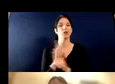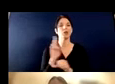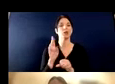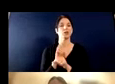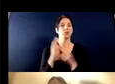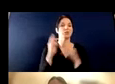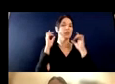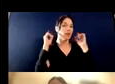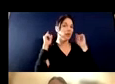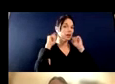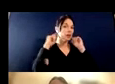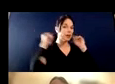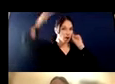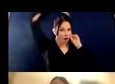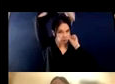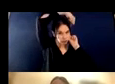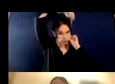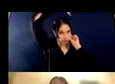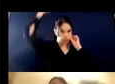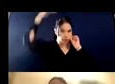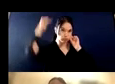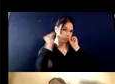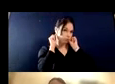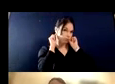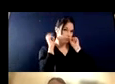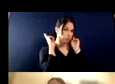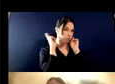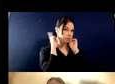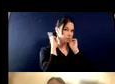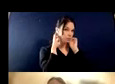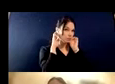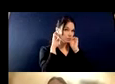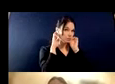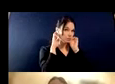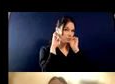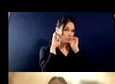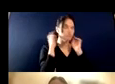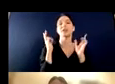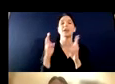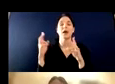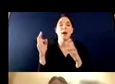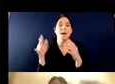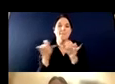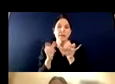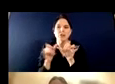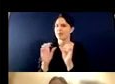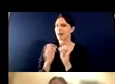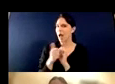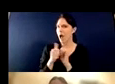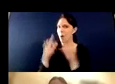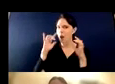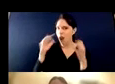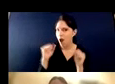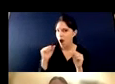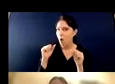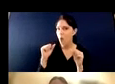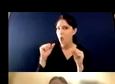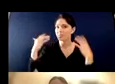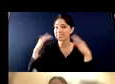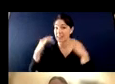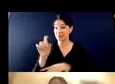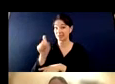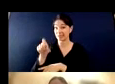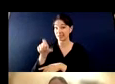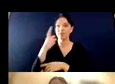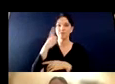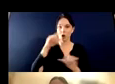ear, and it measures how loud sound needs to be for your child to hear it when sound is played